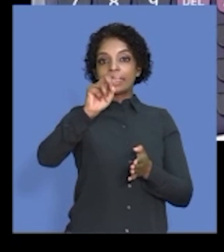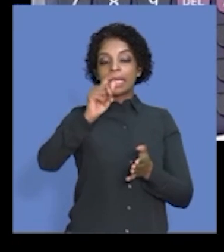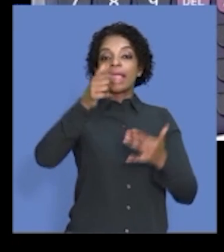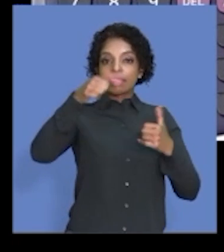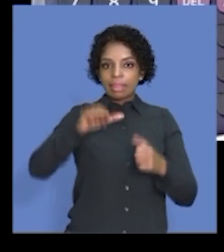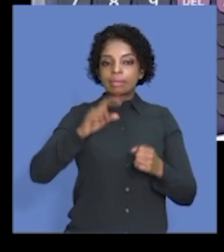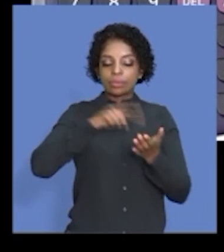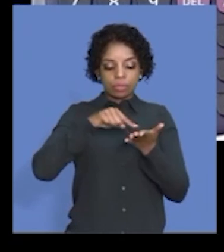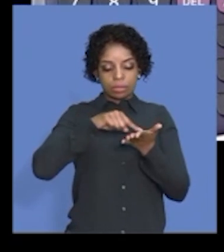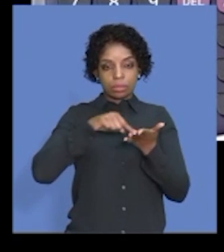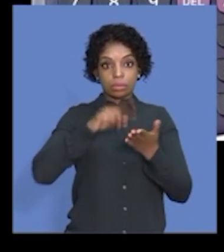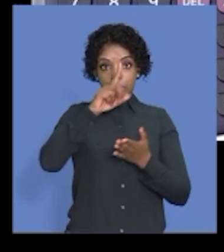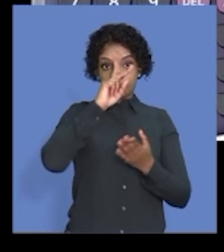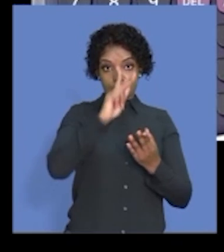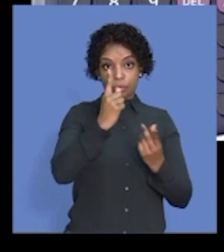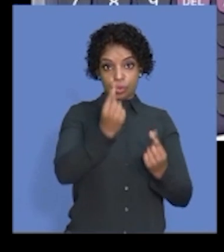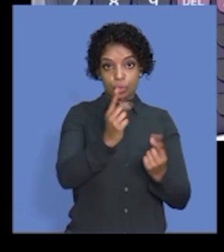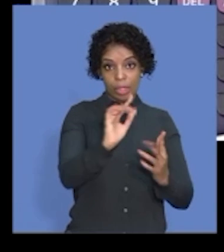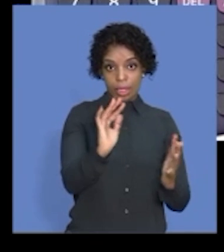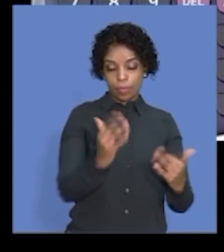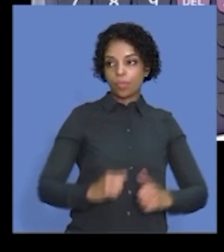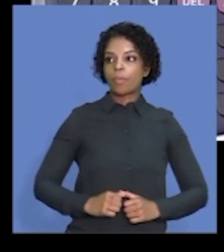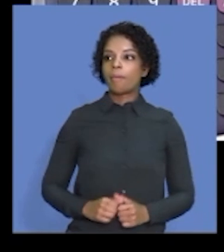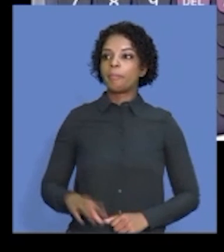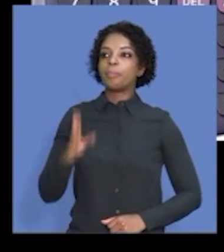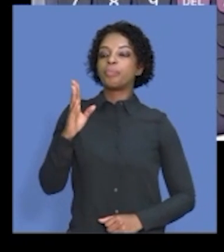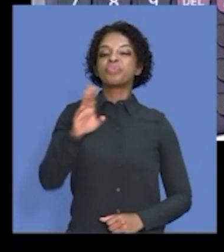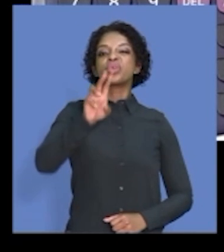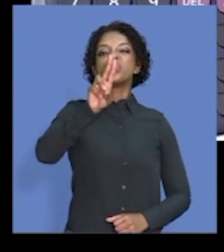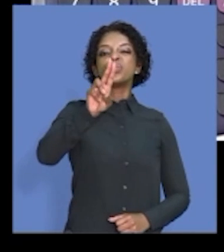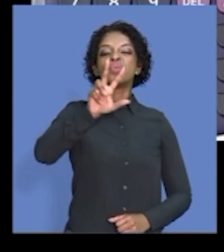your 280,000